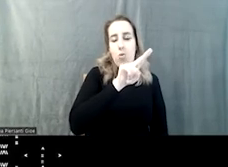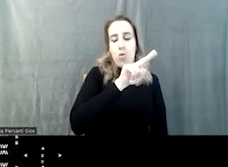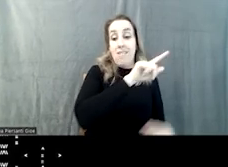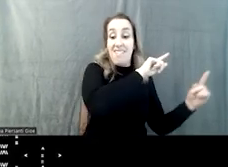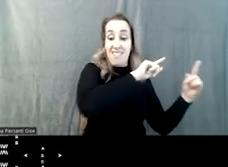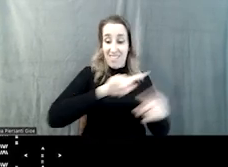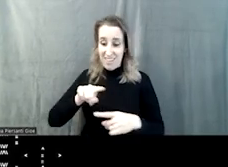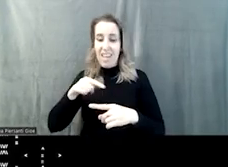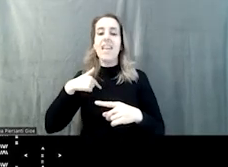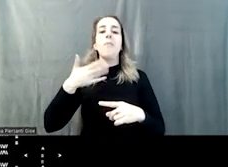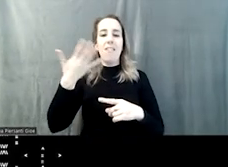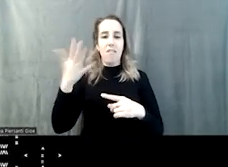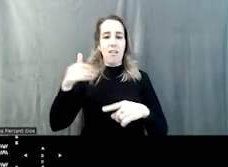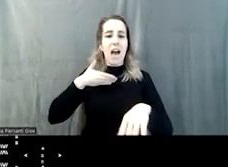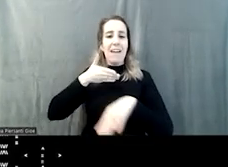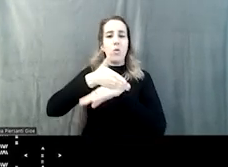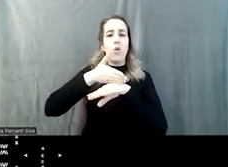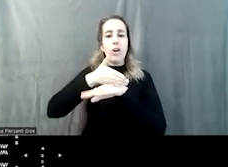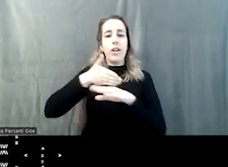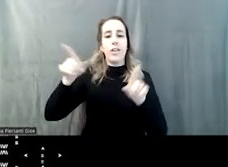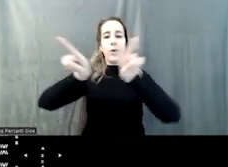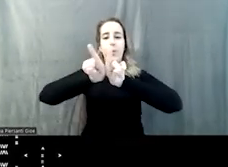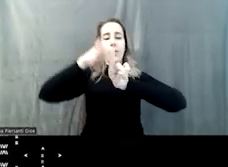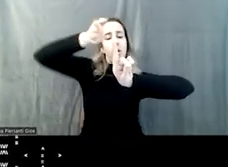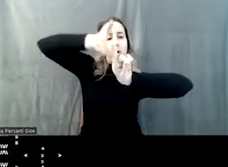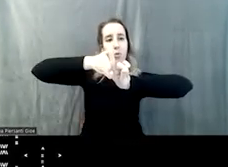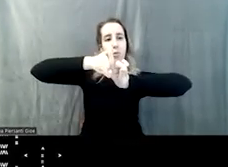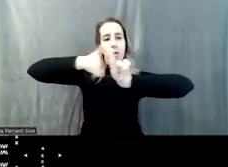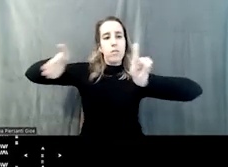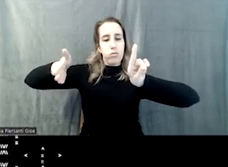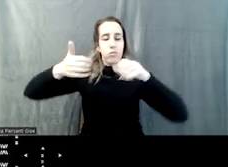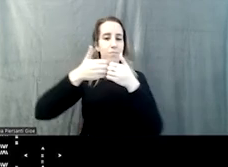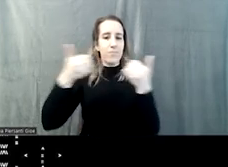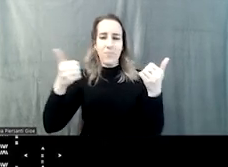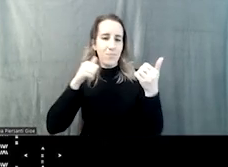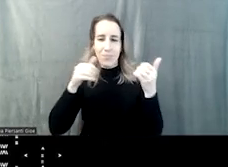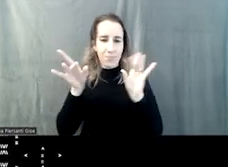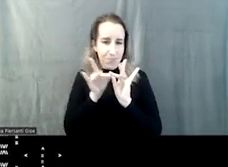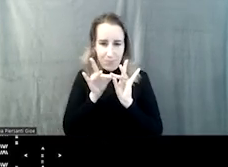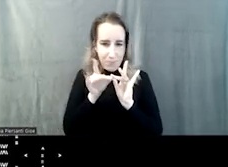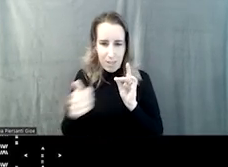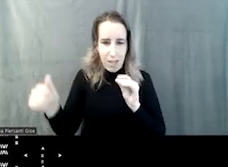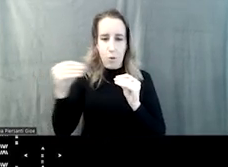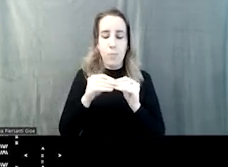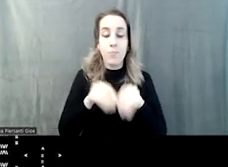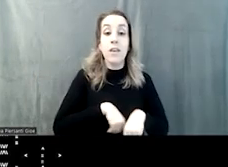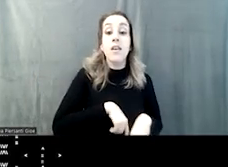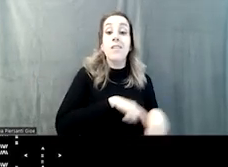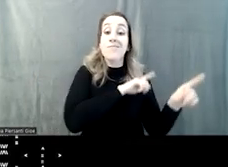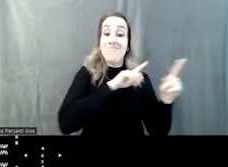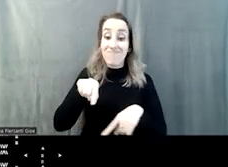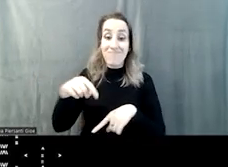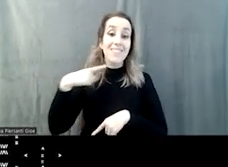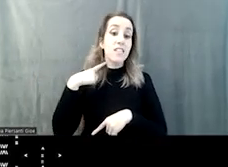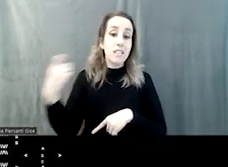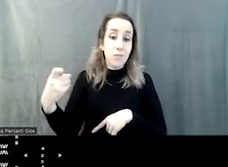piece of wood separated them, but they so they were no longer conjoined. And when they came back to Samoa, they